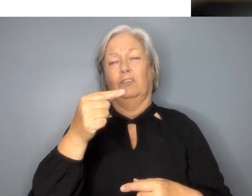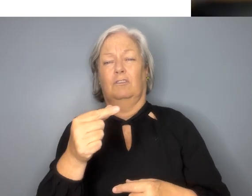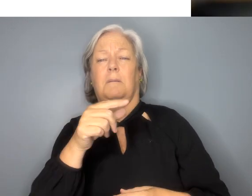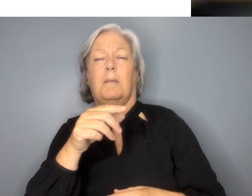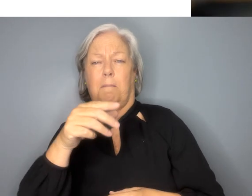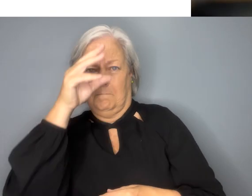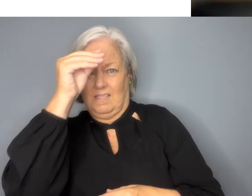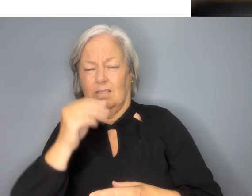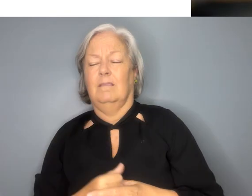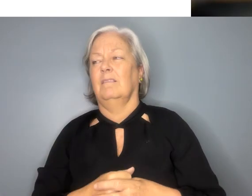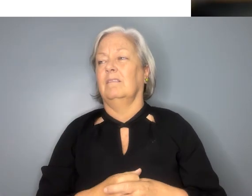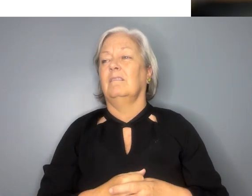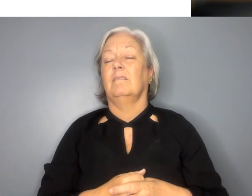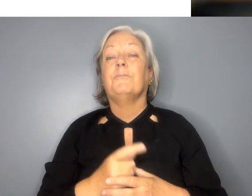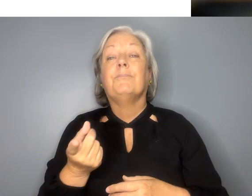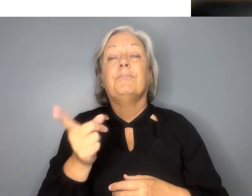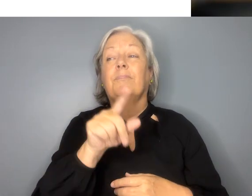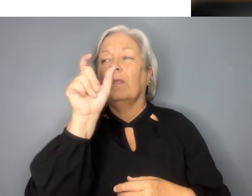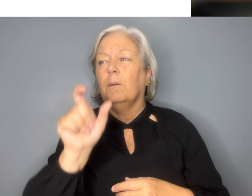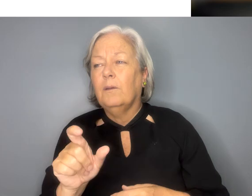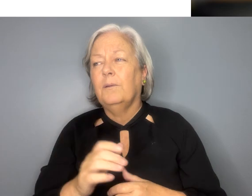Mo. Annabelle, would you like to introduce yourself?